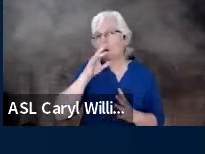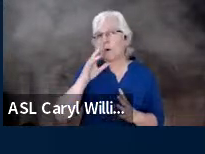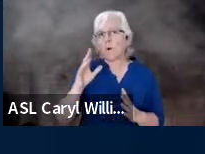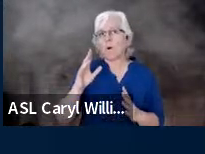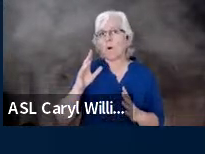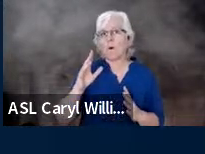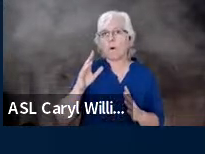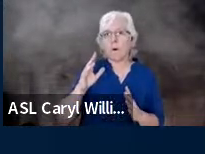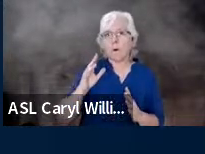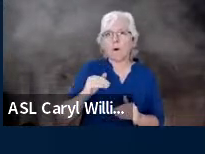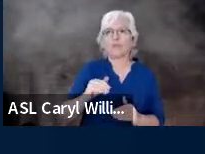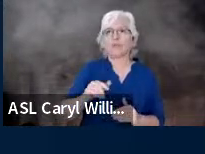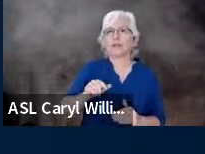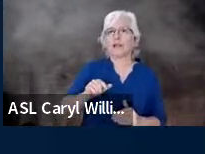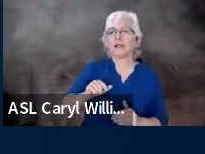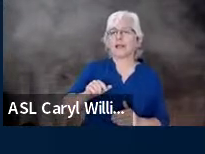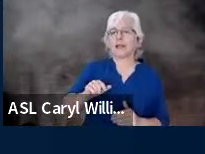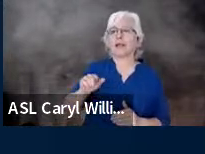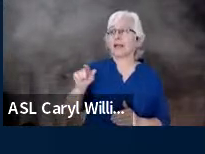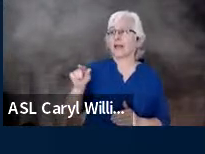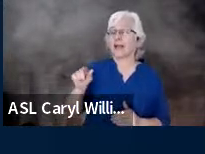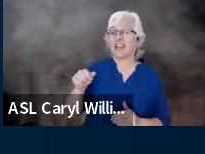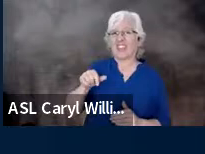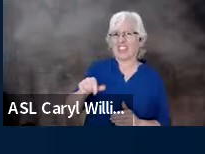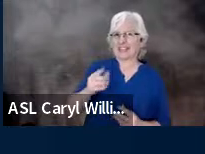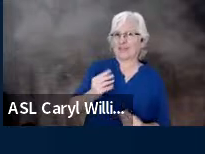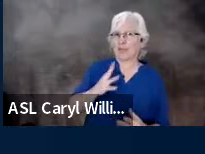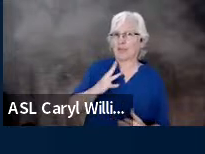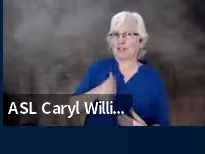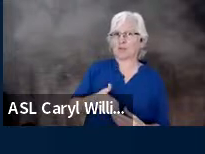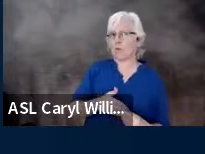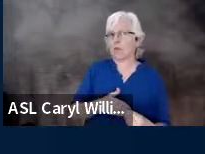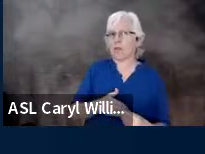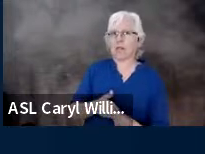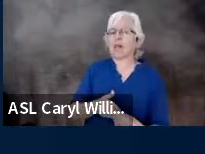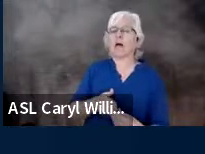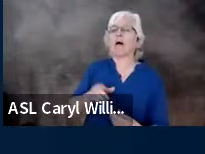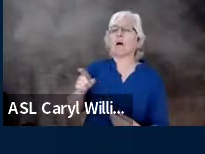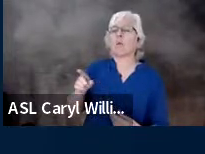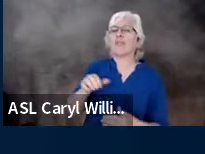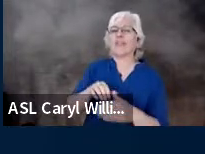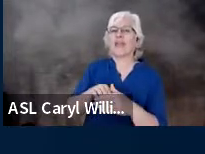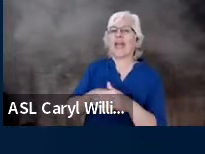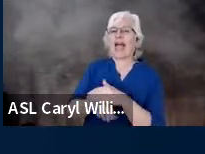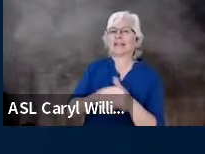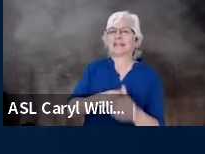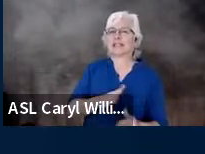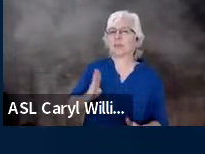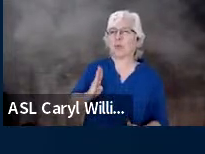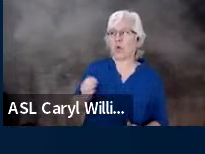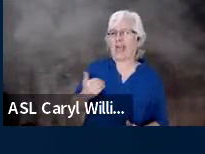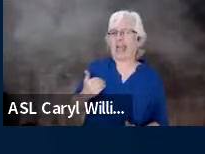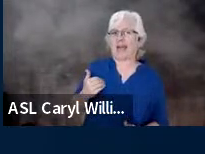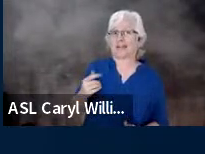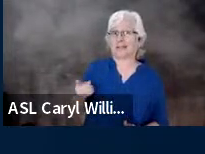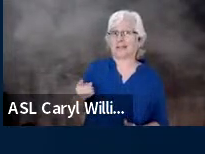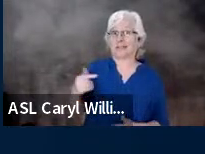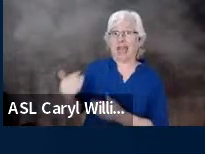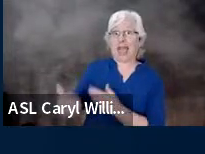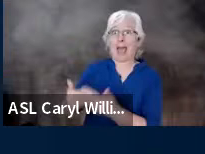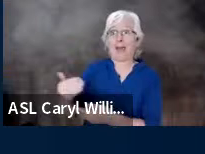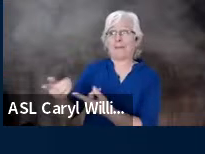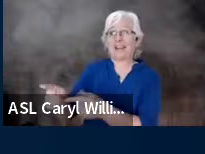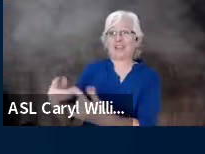that the Access Board has underway. And I think, am I going now to Allison for our wrap up,